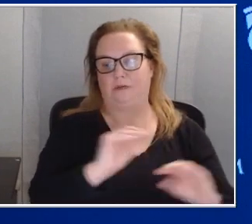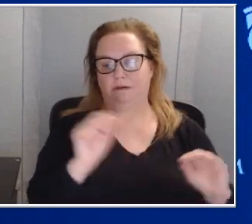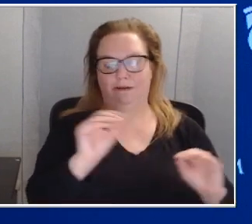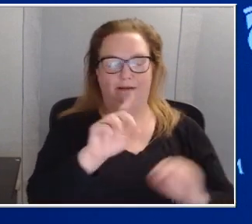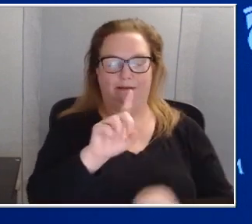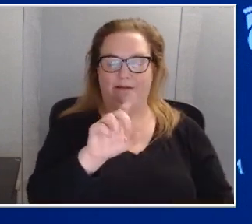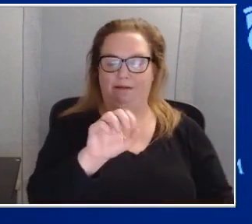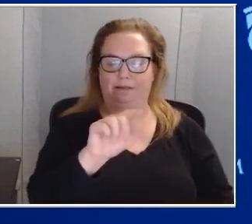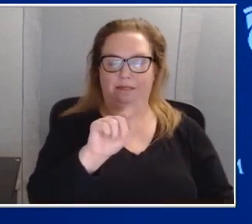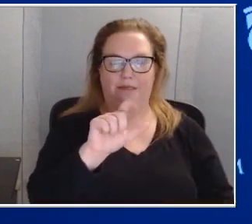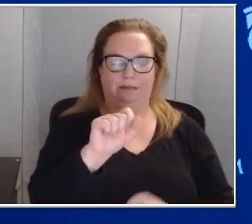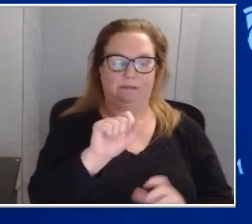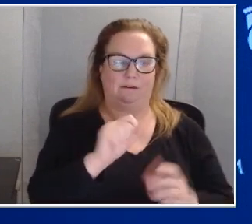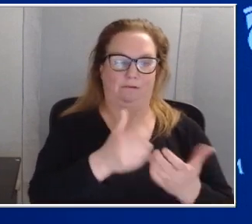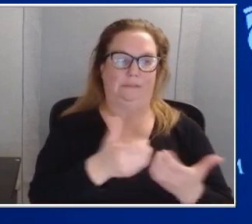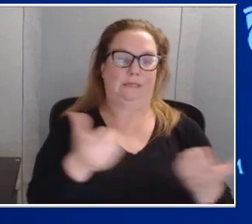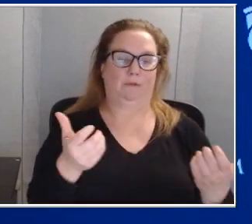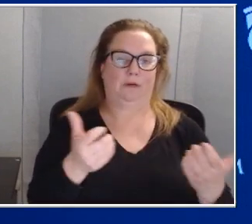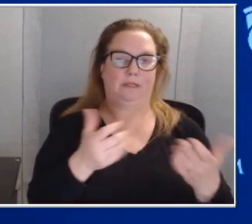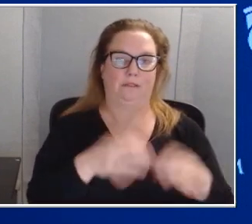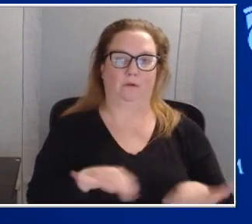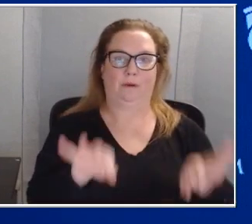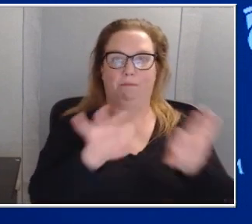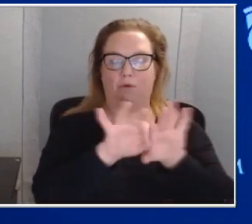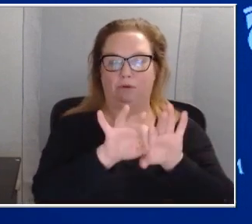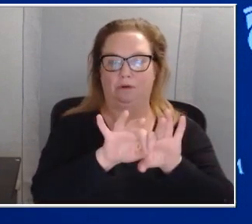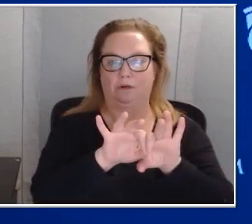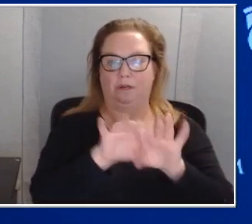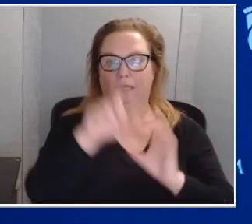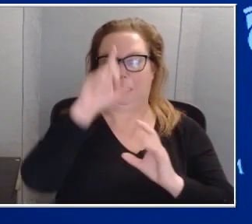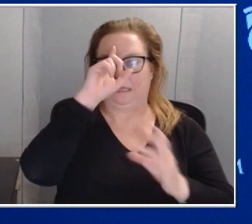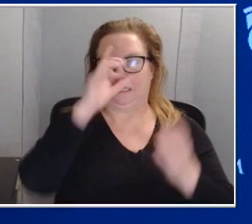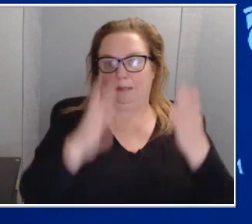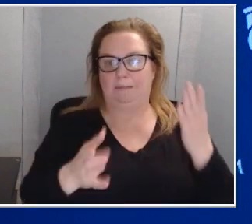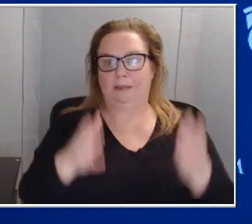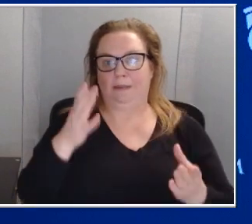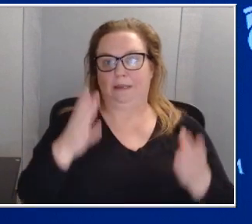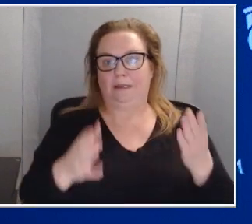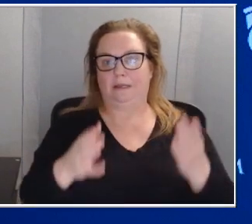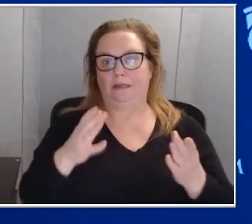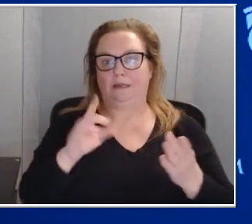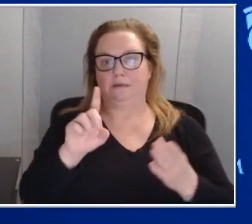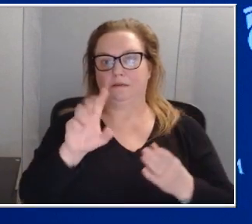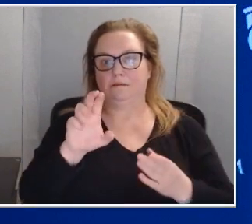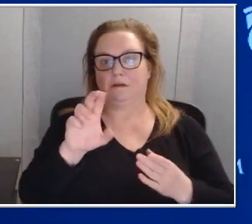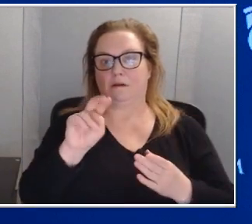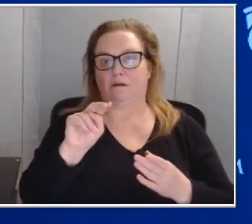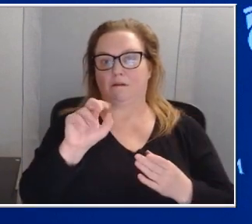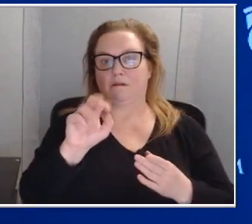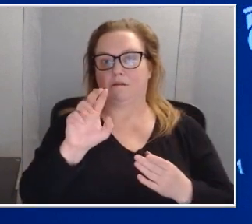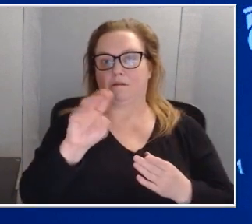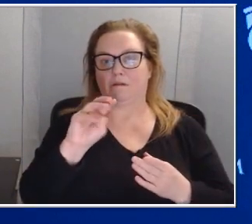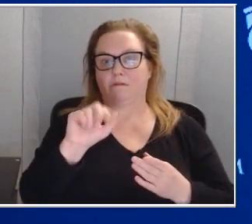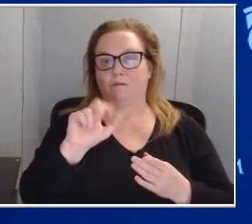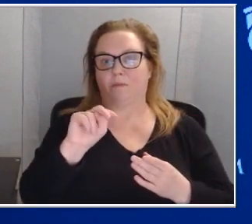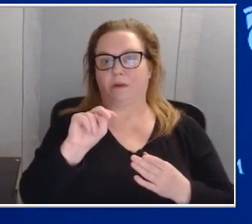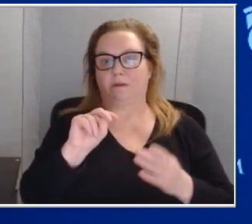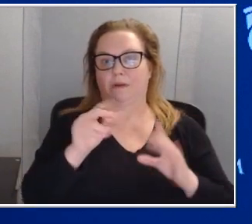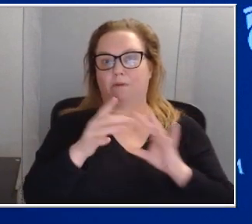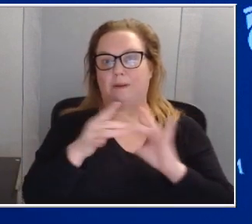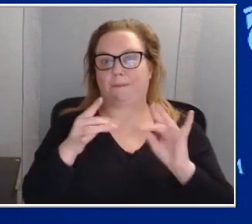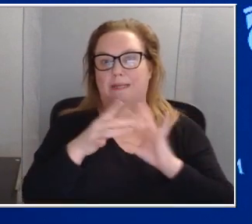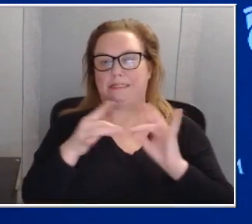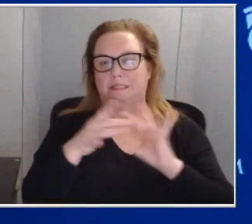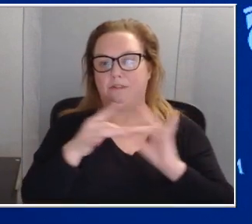are in a vacuum, and it's so vitally important. I think maybe just to what Dr. Norman said is the way we message, and I think that was